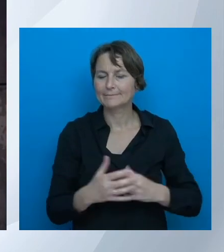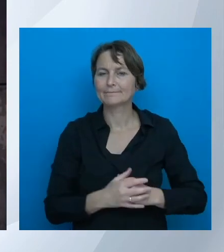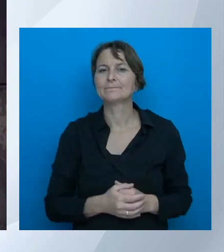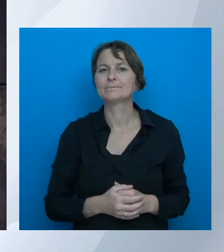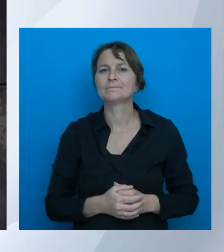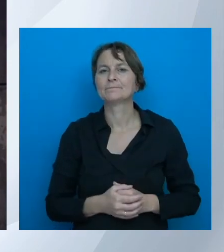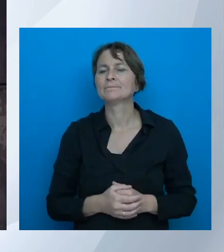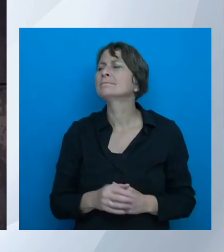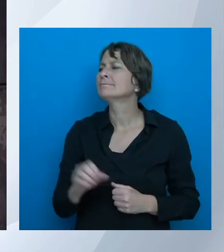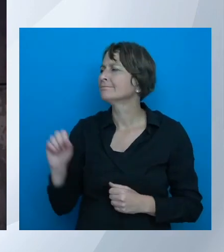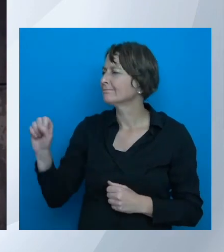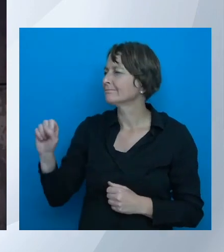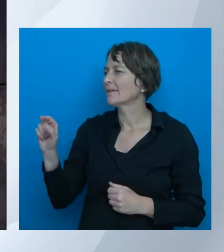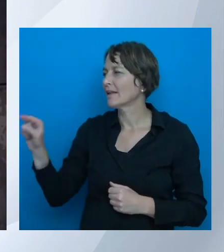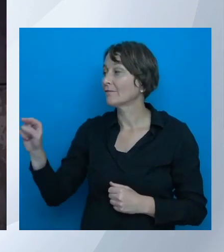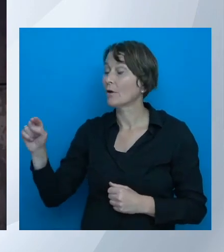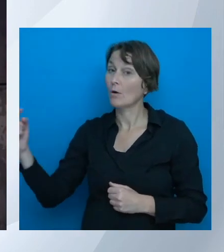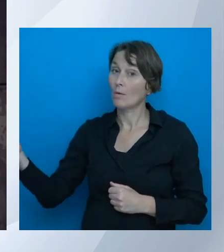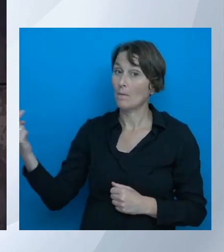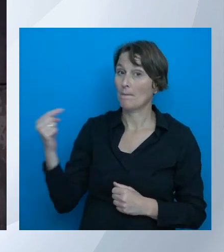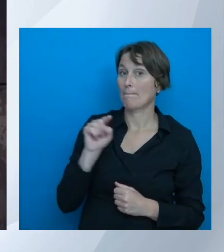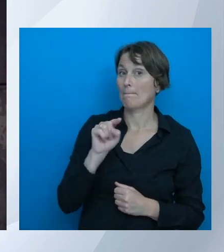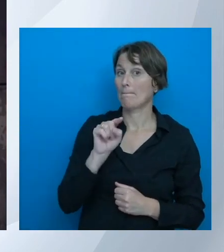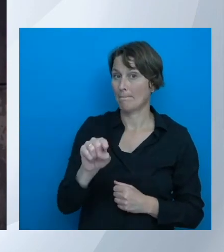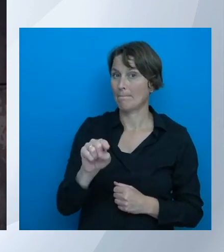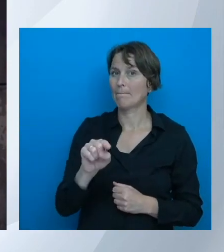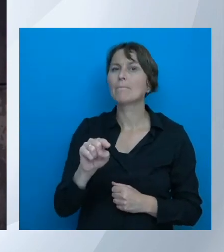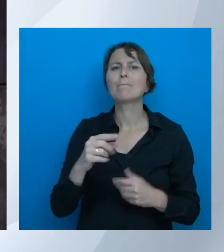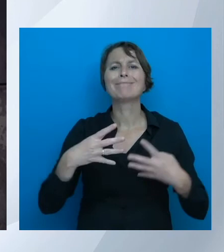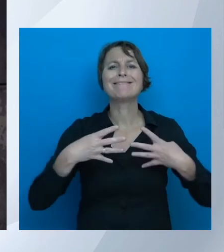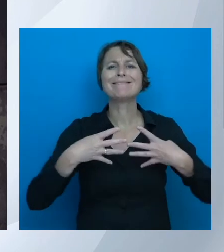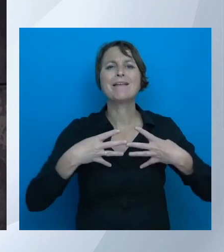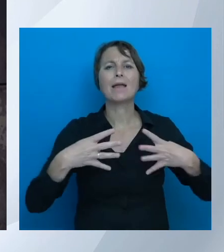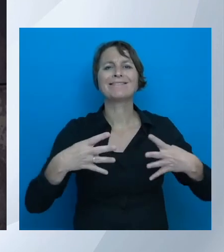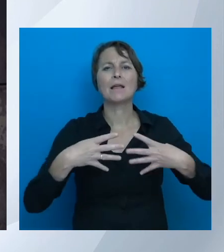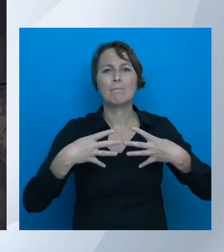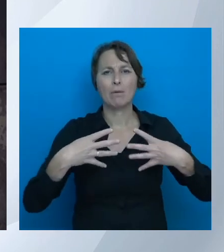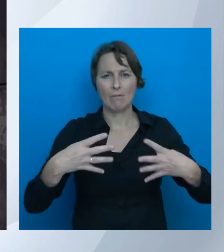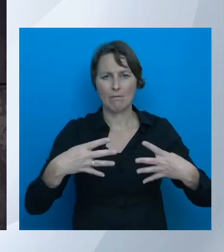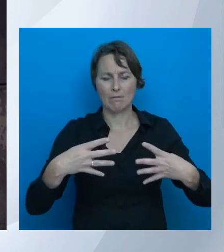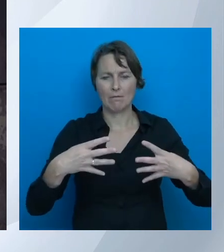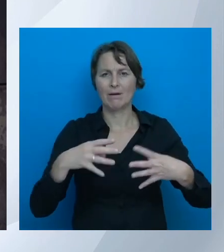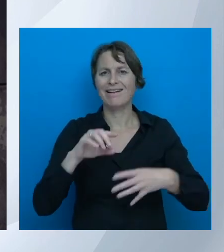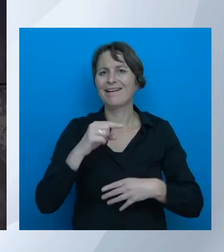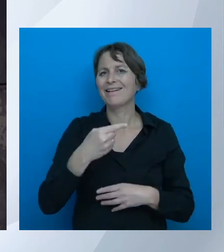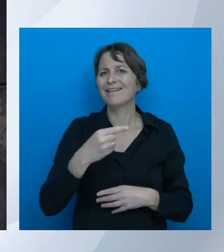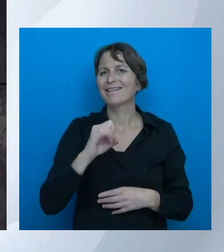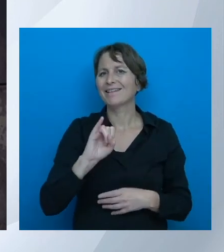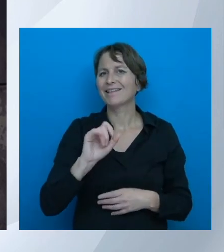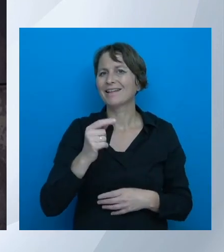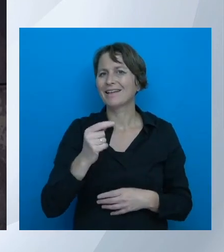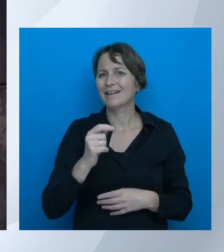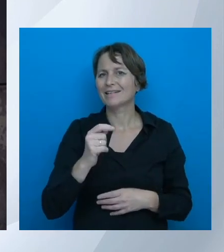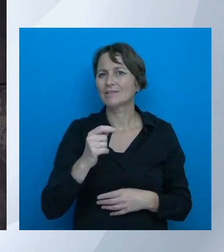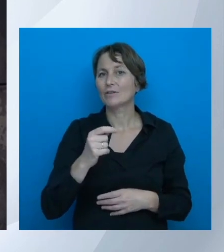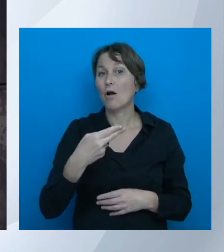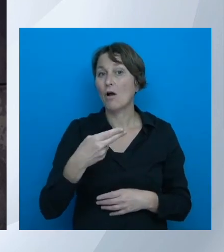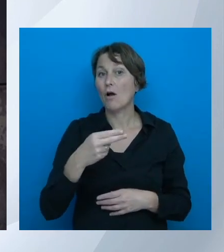GitHub page, it's a large documentation file. Yes, but every step is one